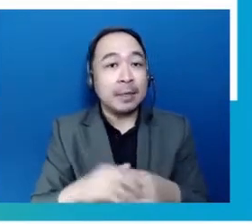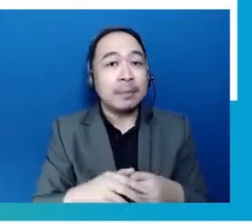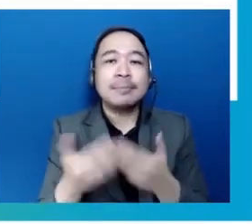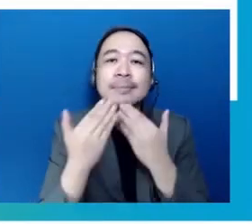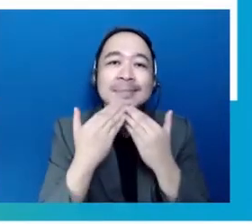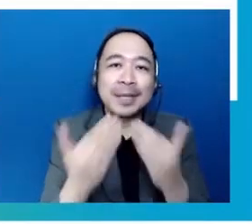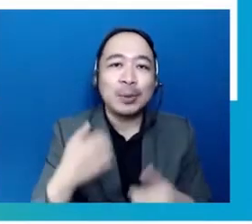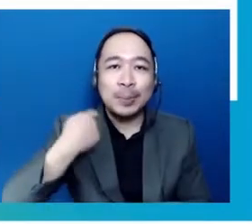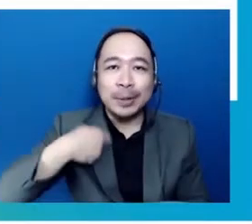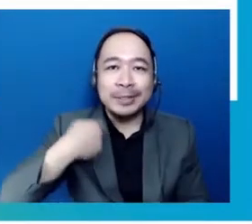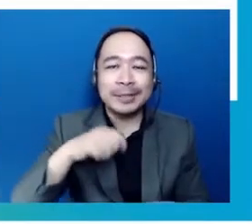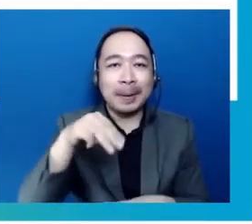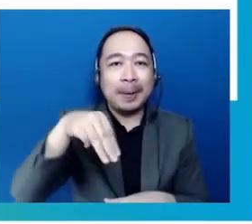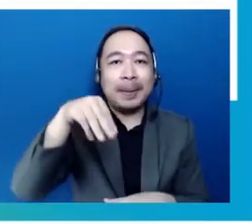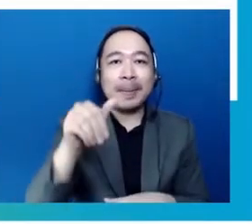Masa.